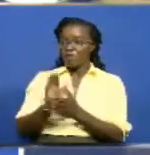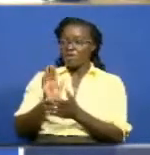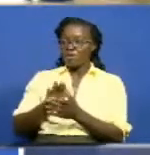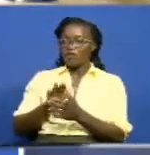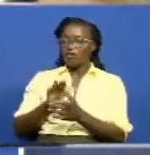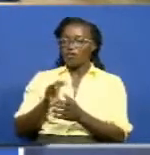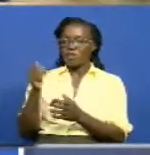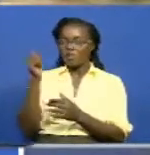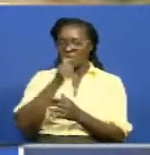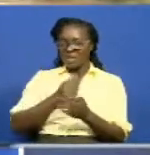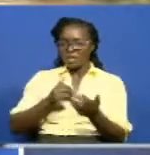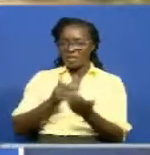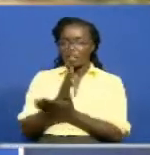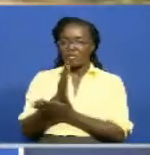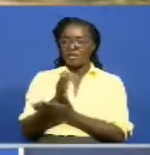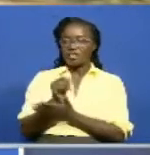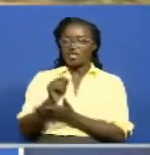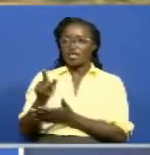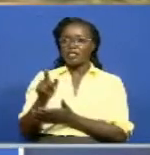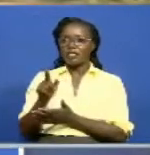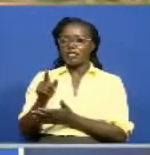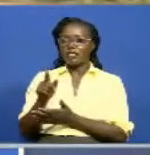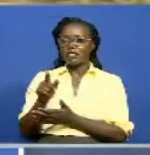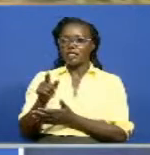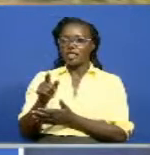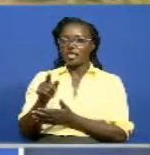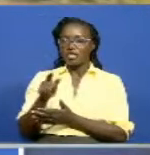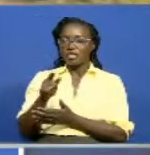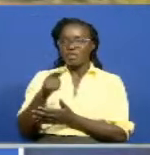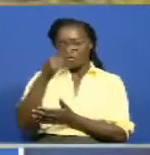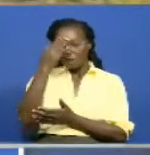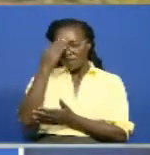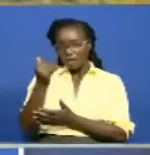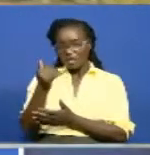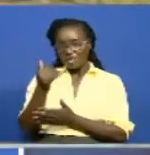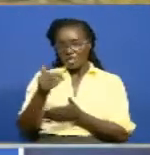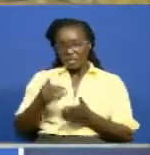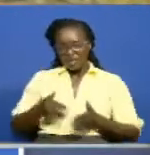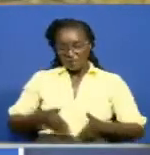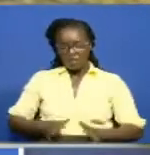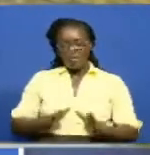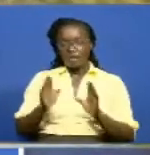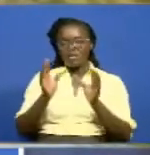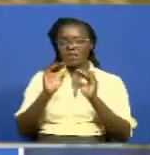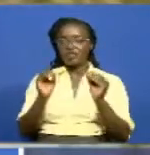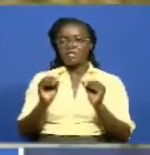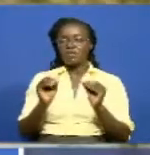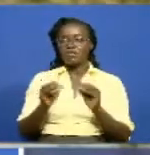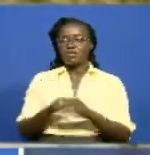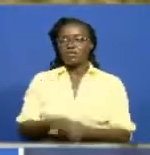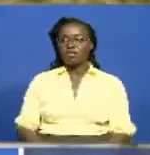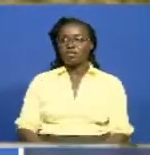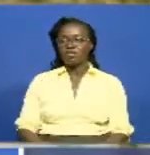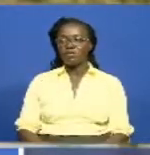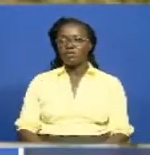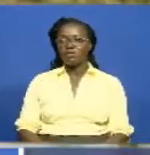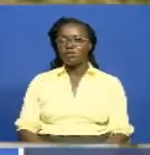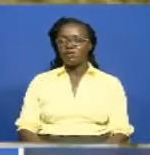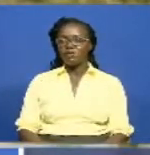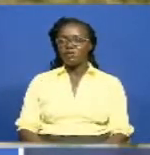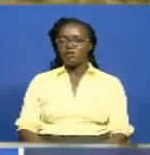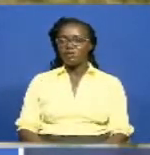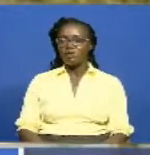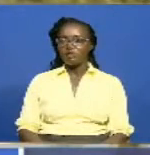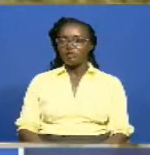not be denied her rights just because she cannot bring forth life. Reporting for Channel One News from Wagoma Village